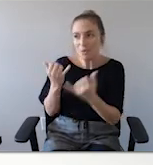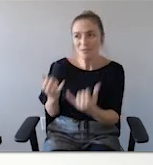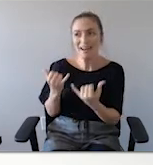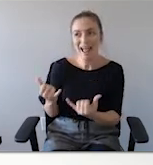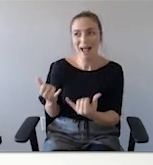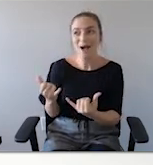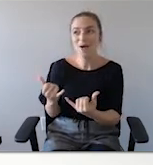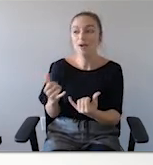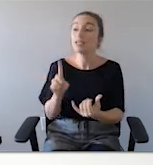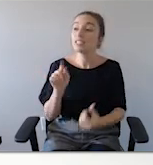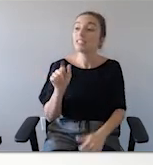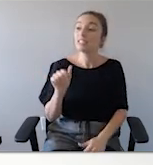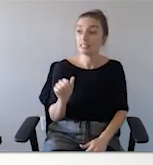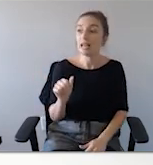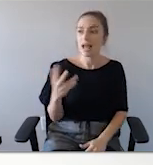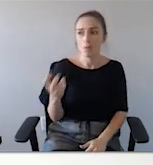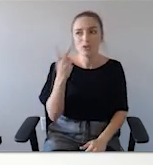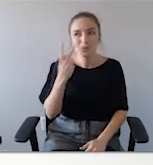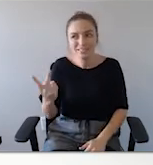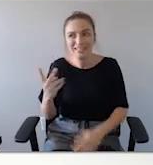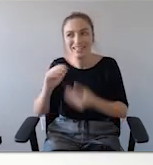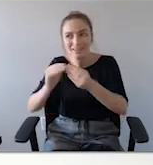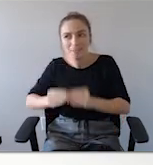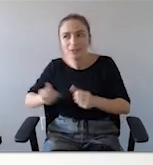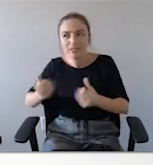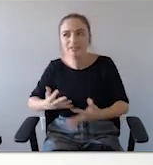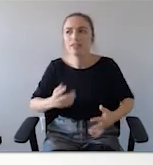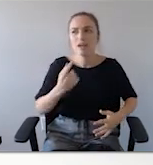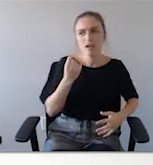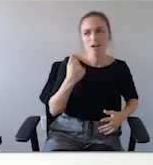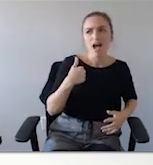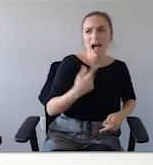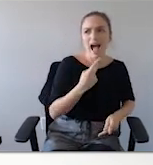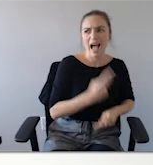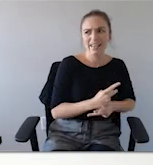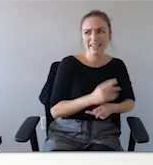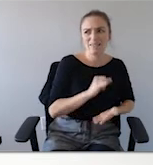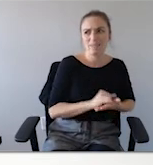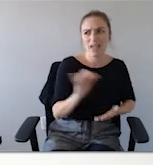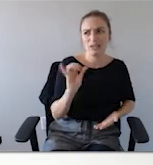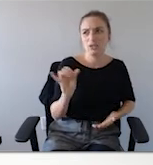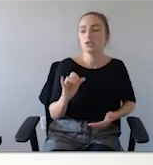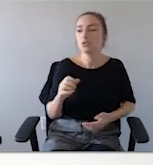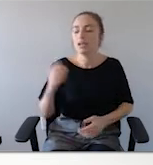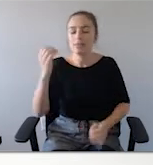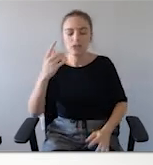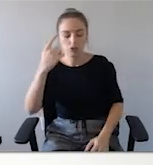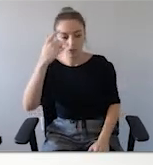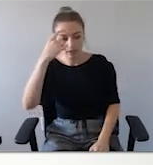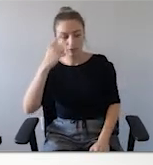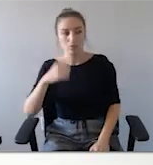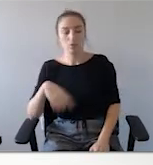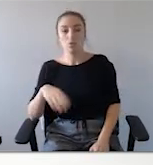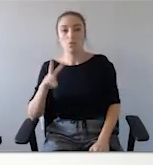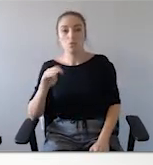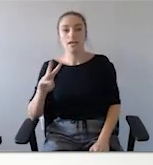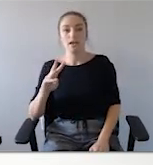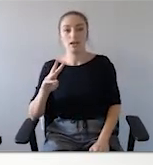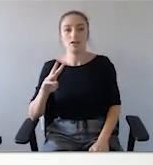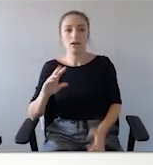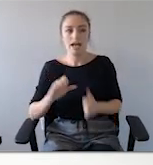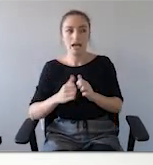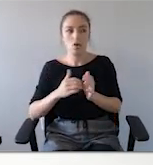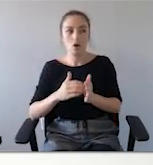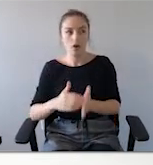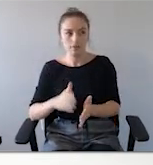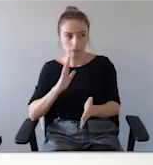too, and then the teacher might say, okay, well, how often are you going to ask for data? So I